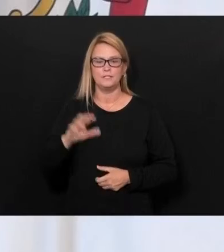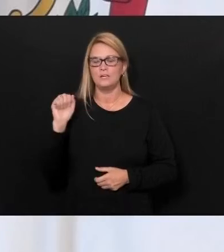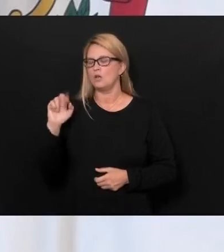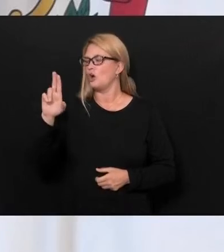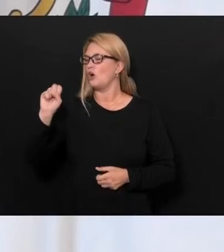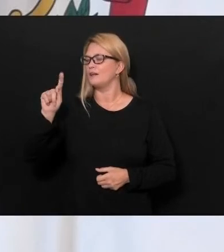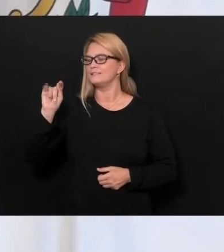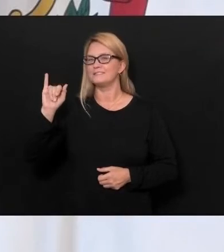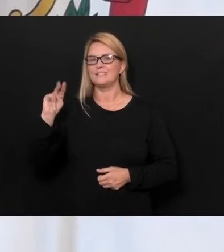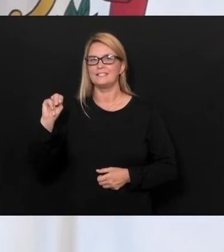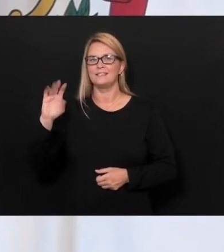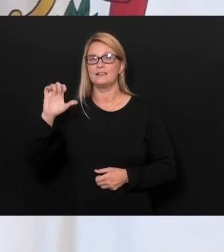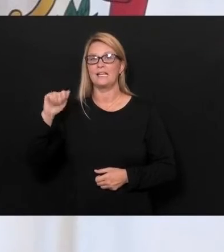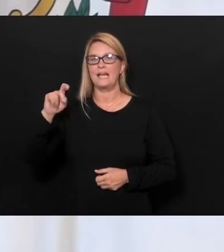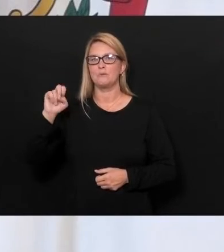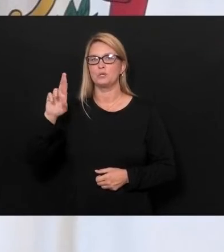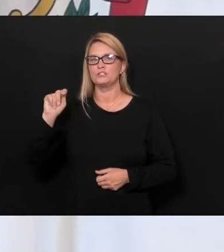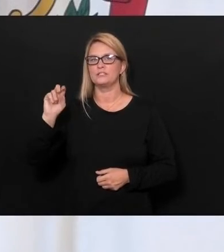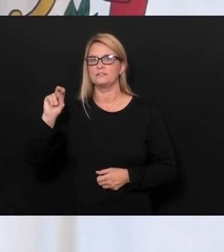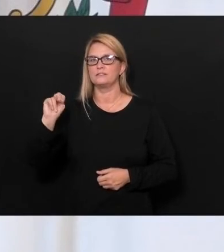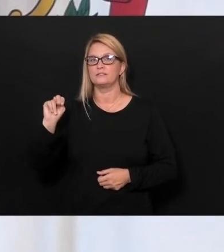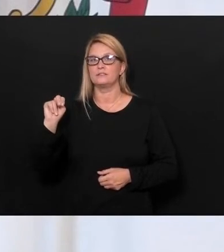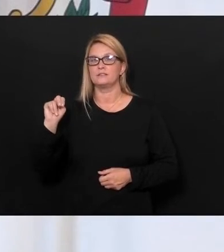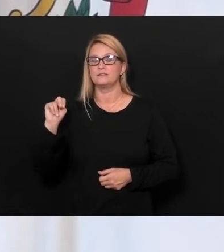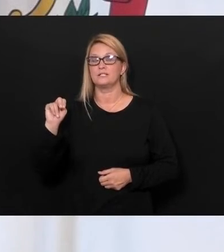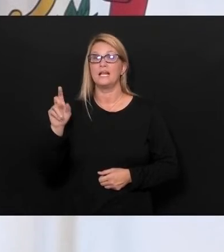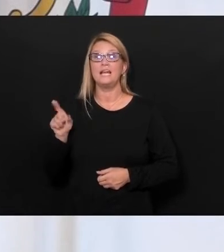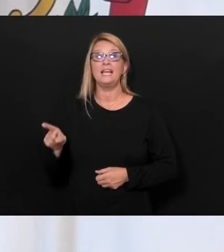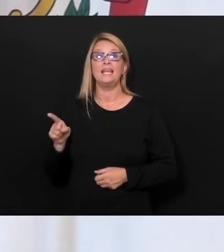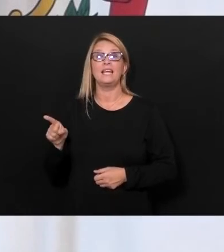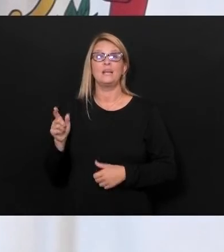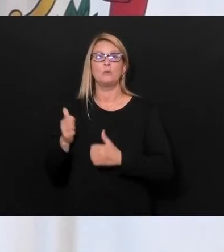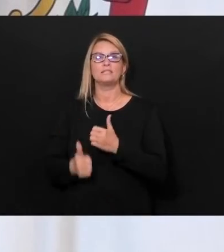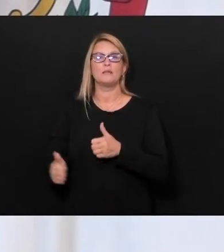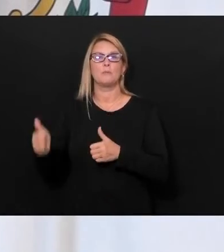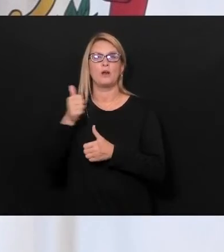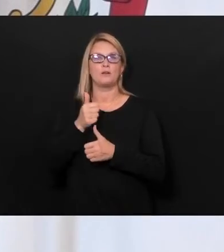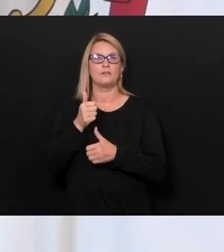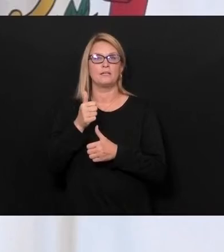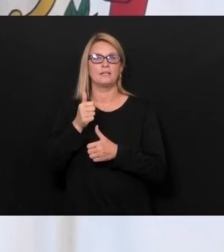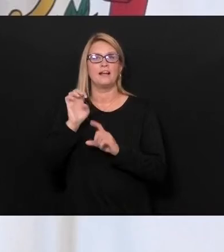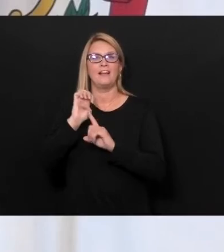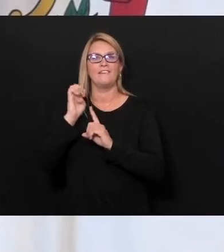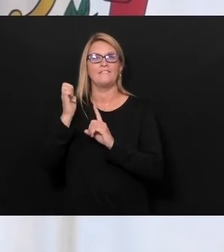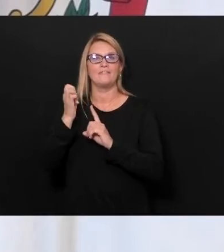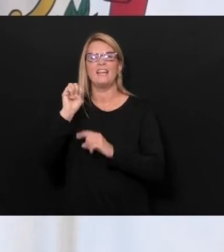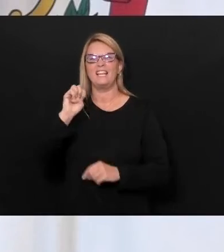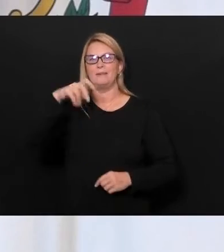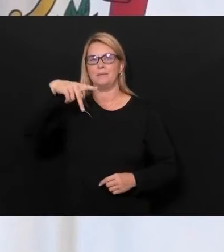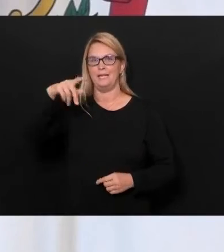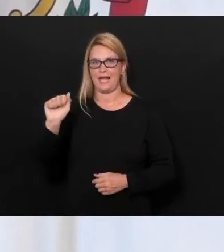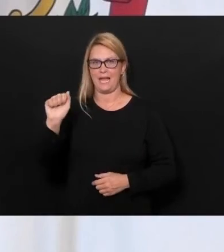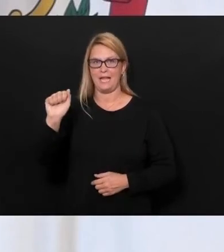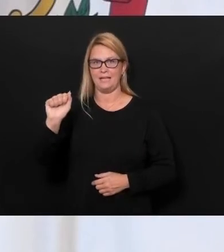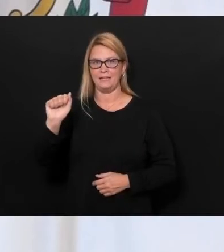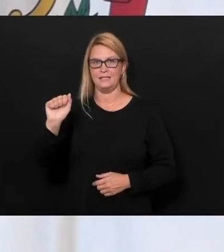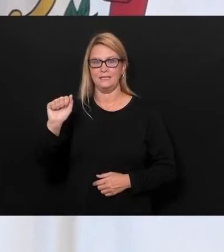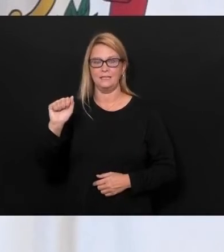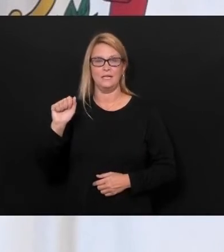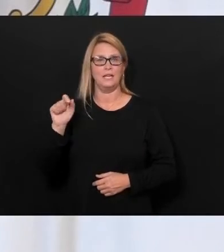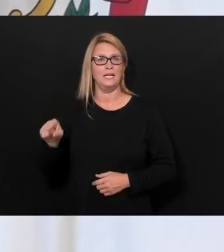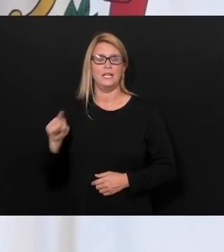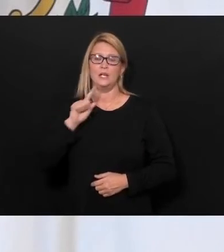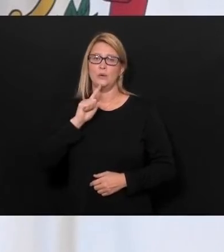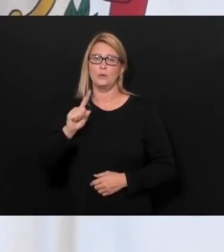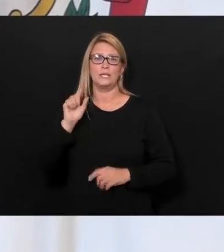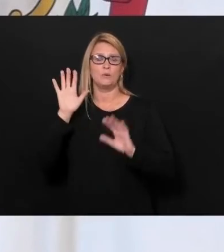Caperton. He was our secretary of the Department of Environmental Protection, and what a job he